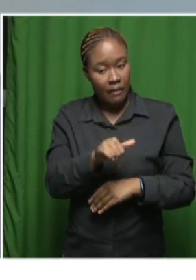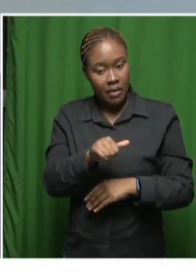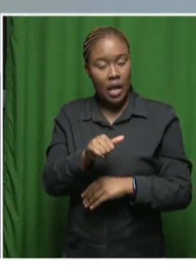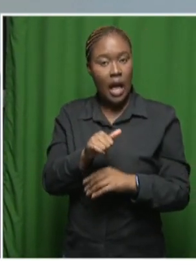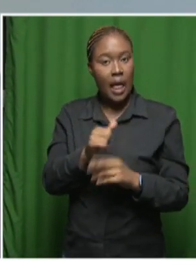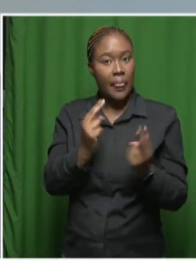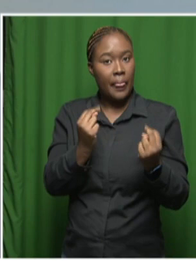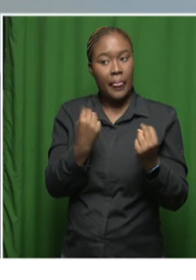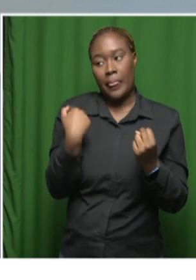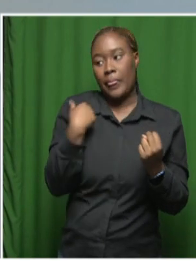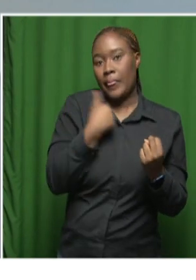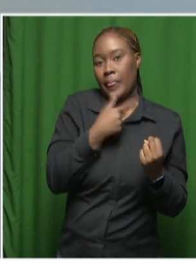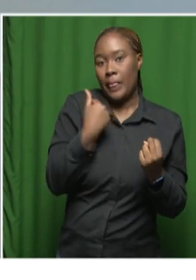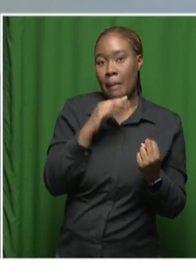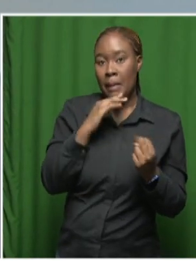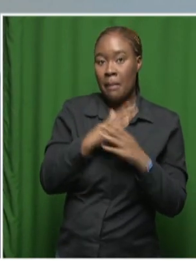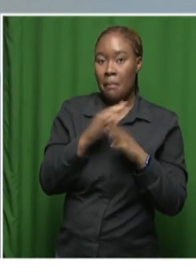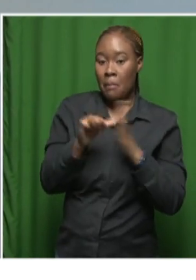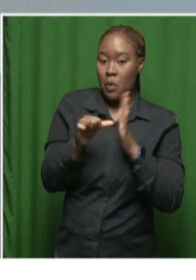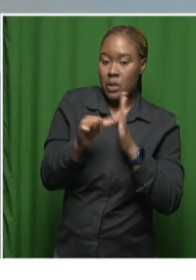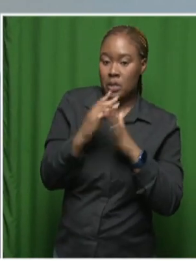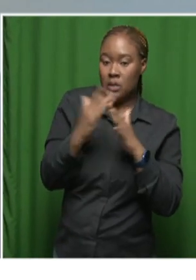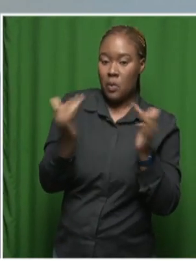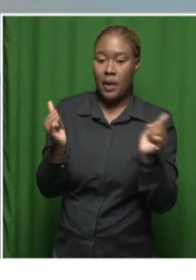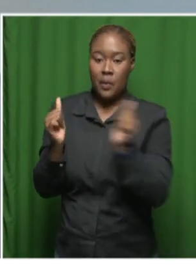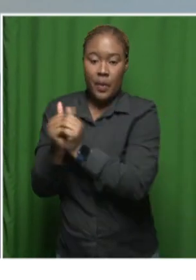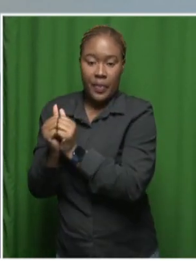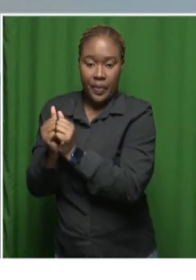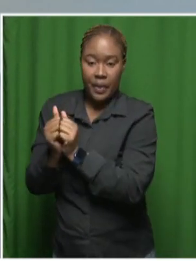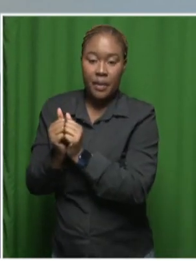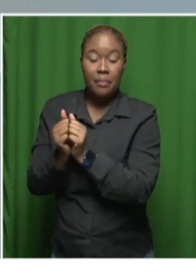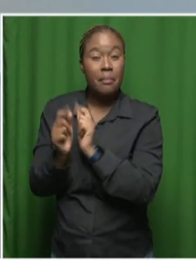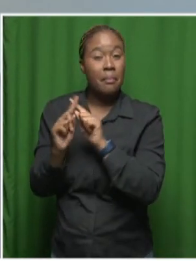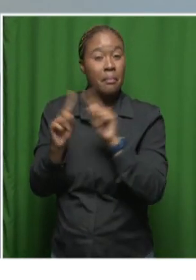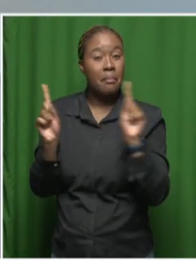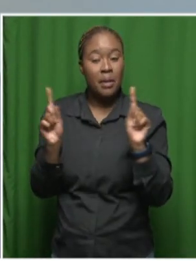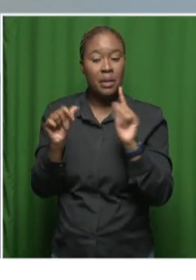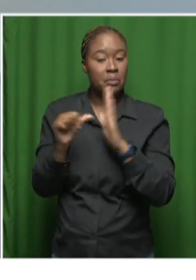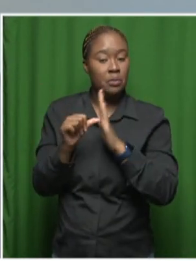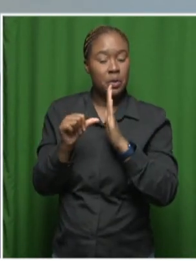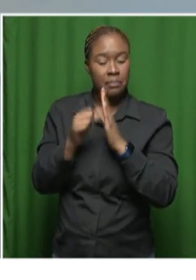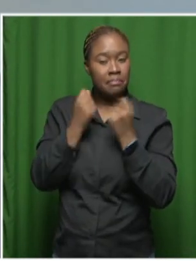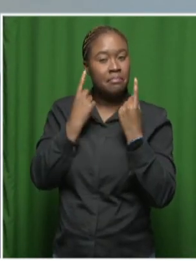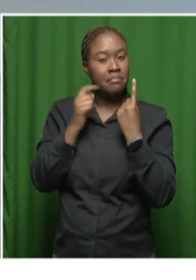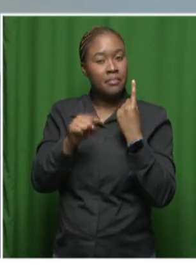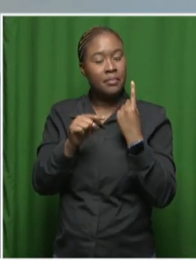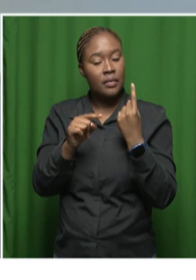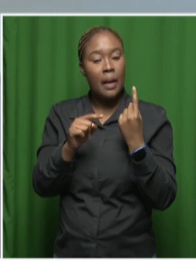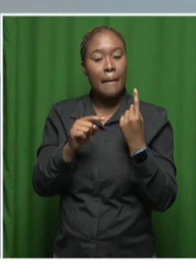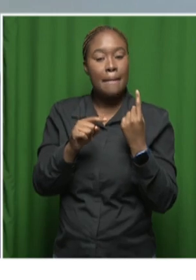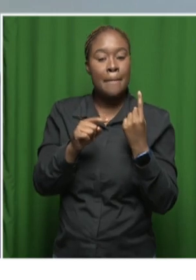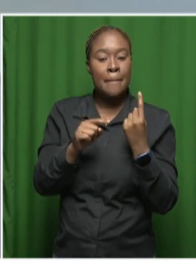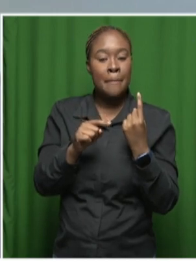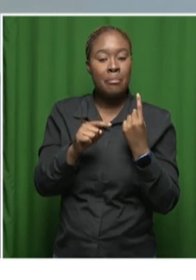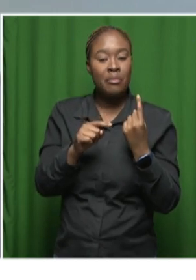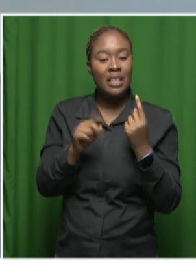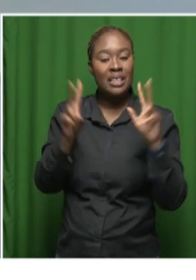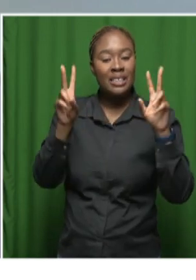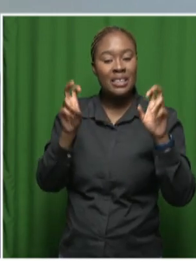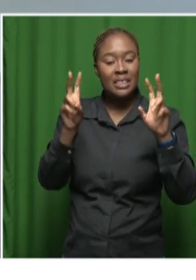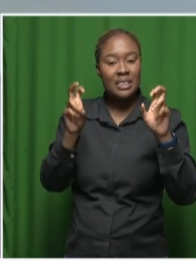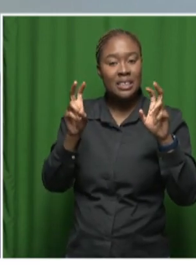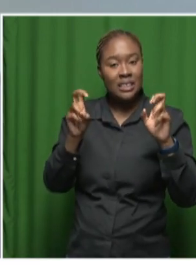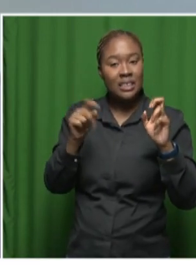and co-creation happens. But at the core of that, it's also important for people to understand what digital twins are, because,